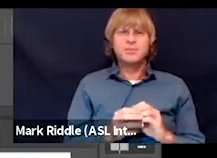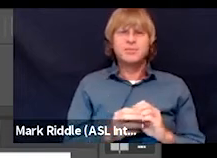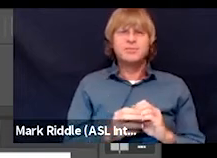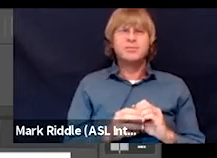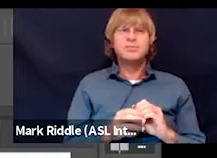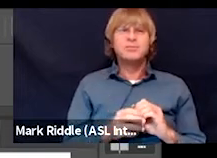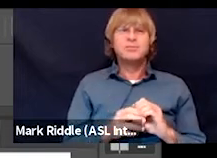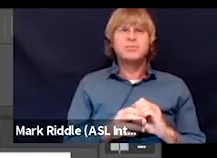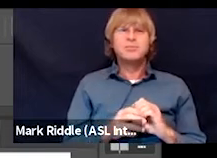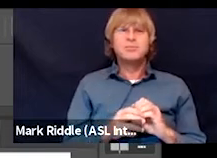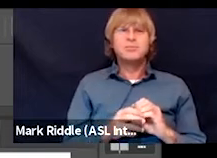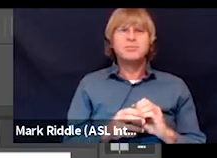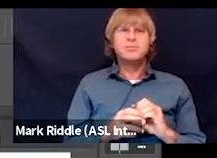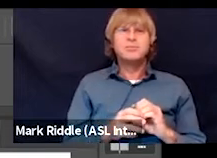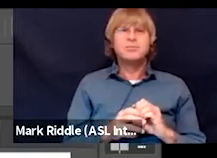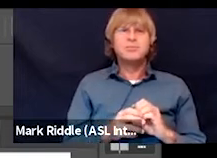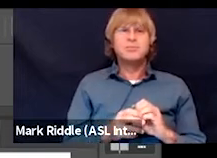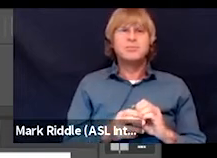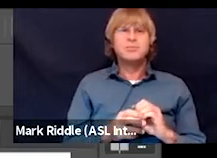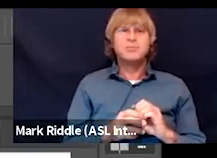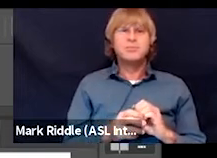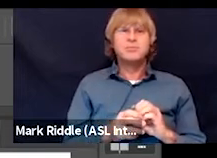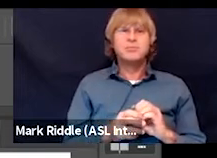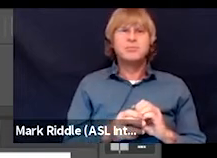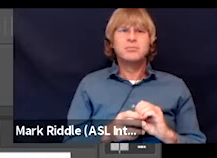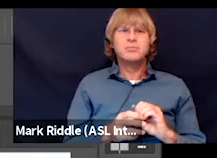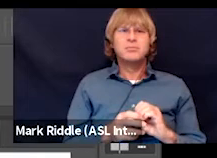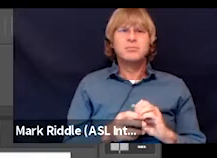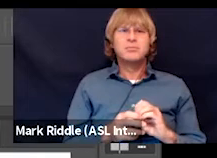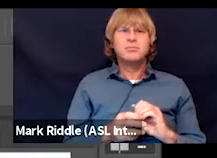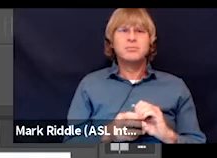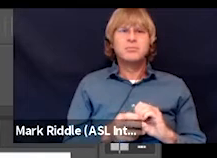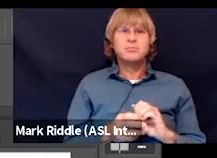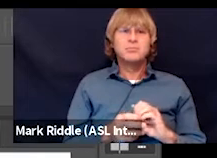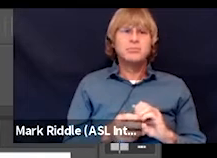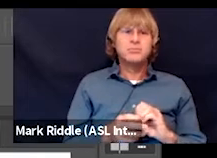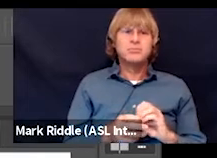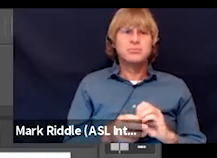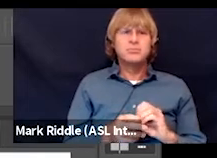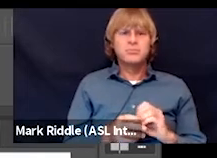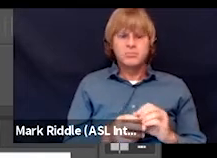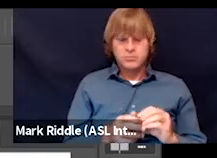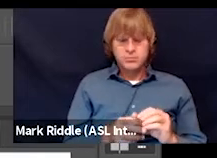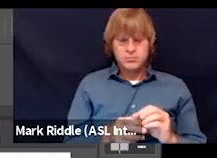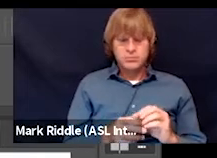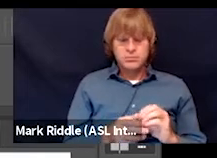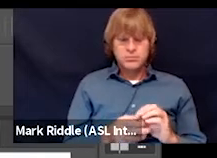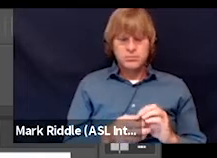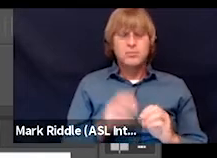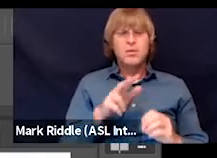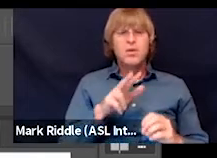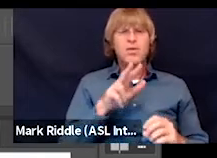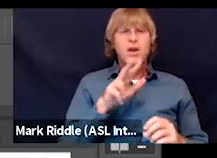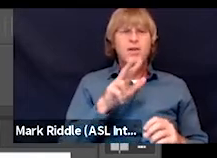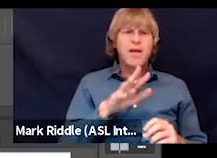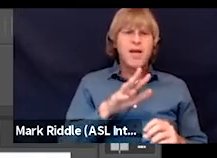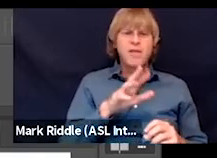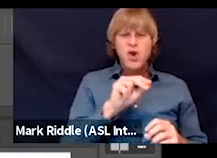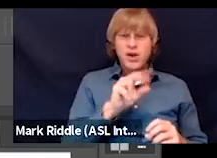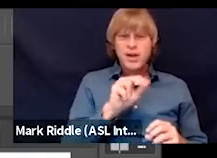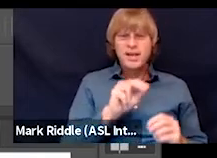draw a box and I'm going to say, I want this to be, all right, 30 picas.